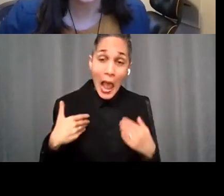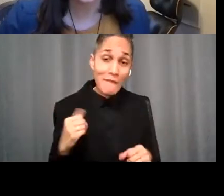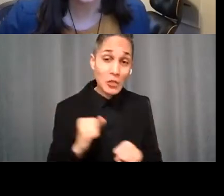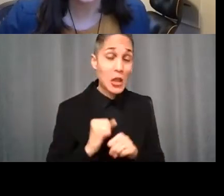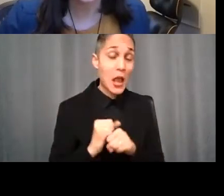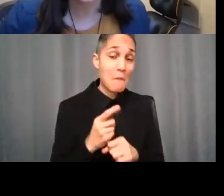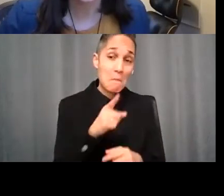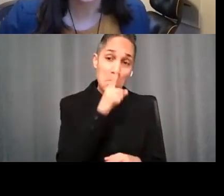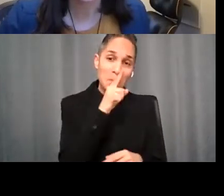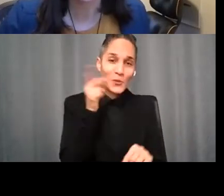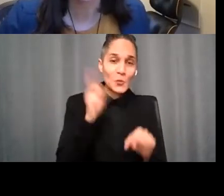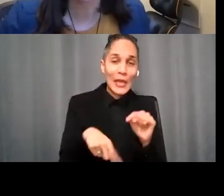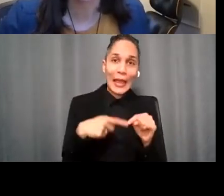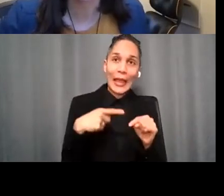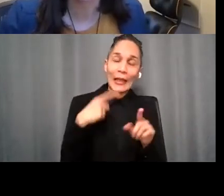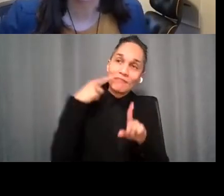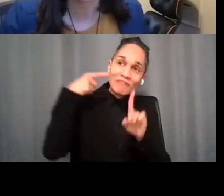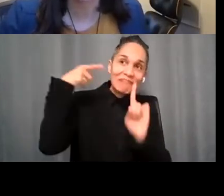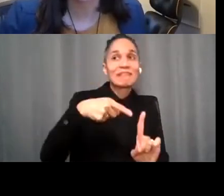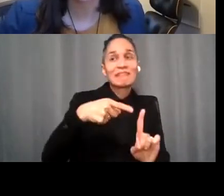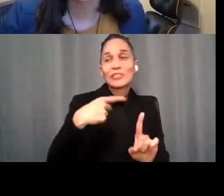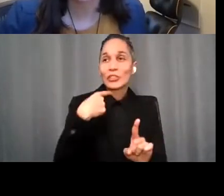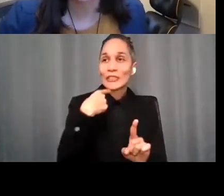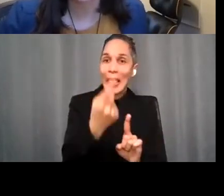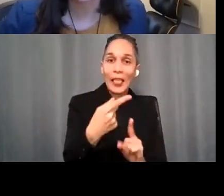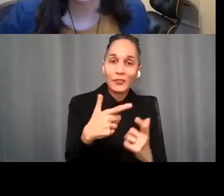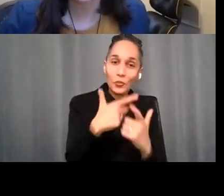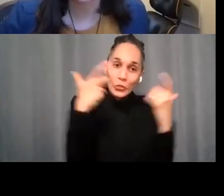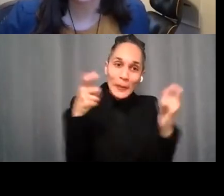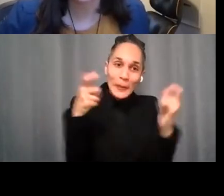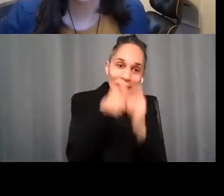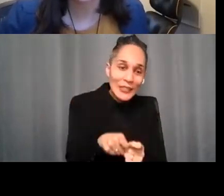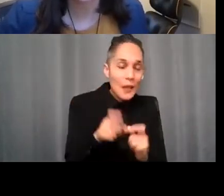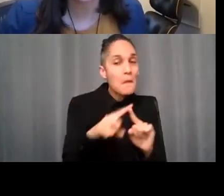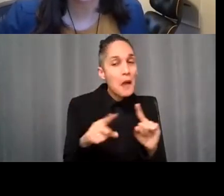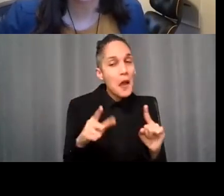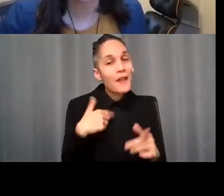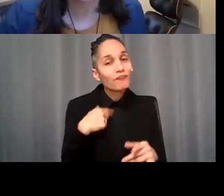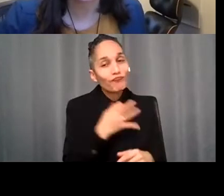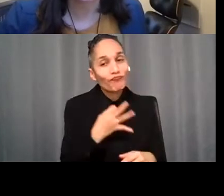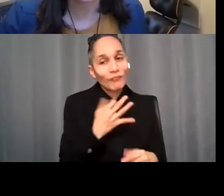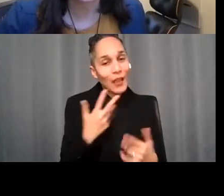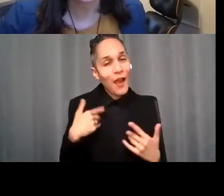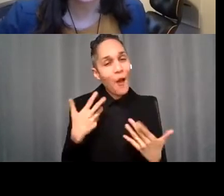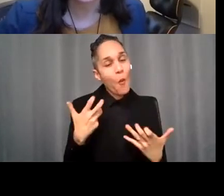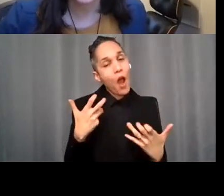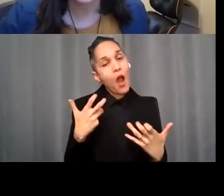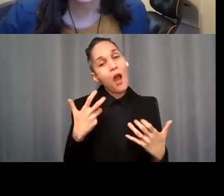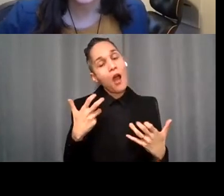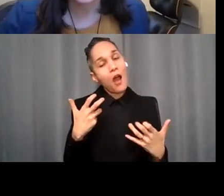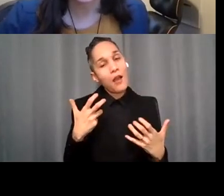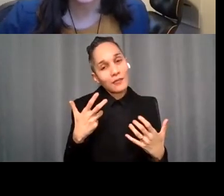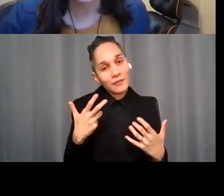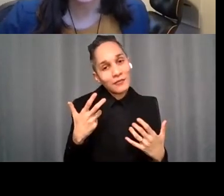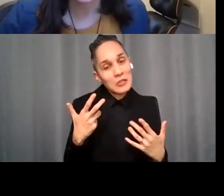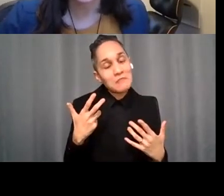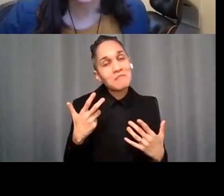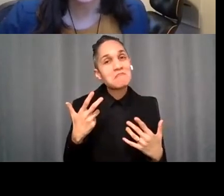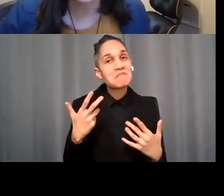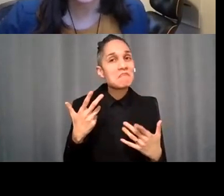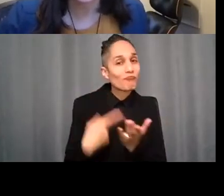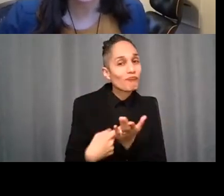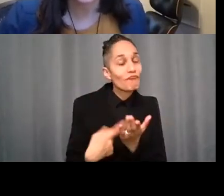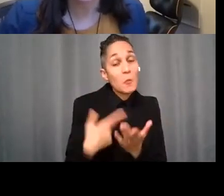share specifics, but I would like to eventually get to next. What are